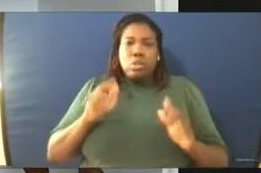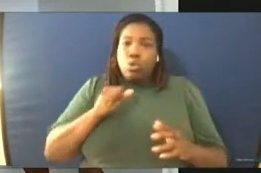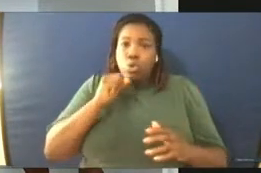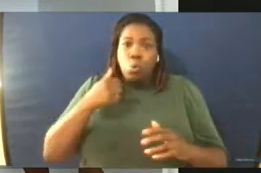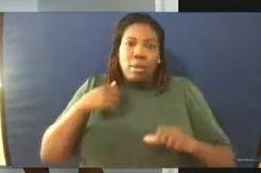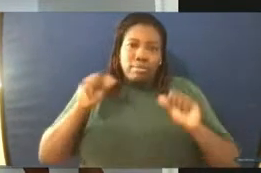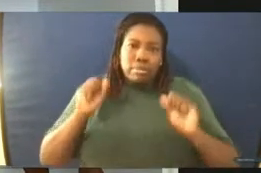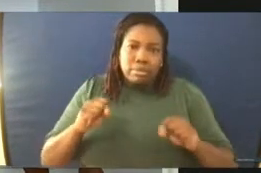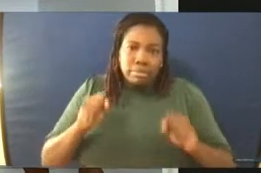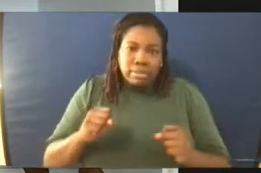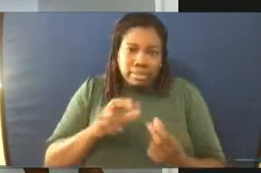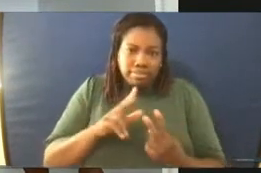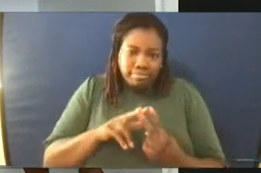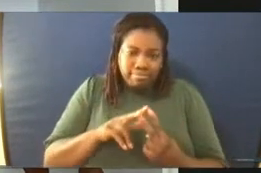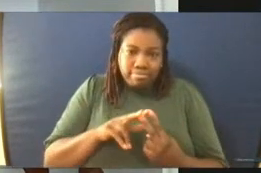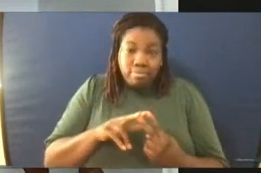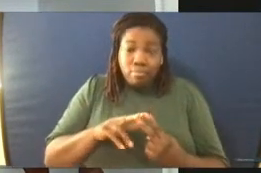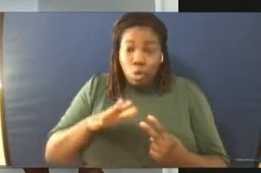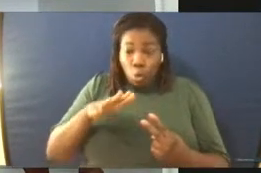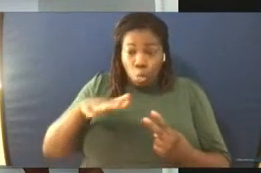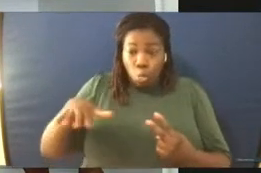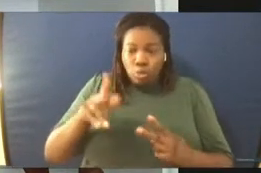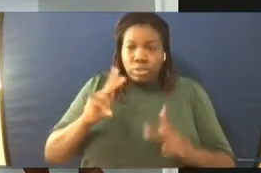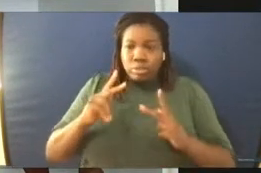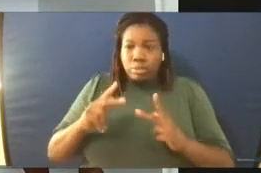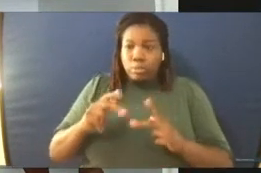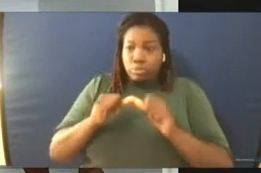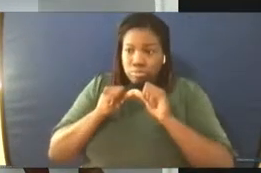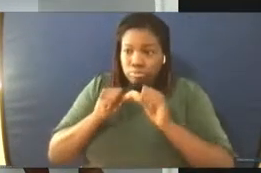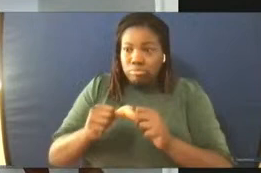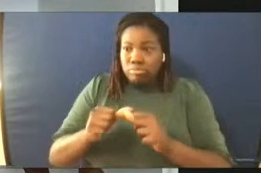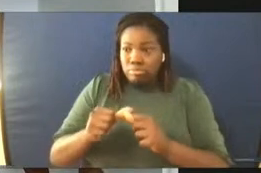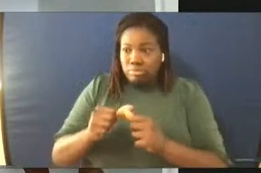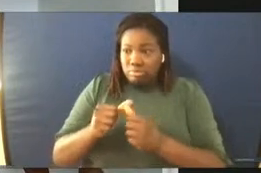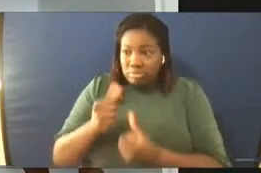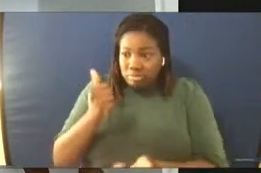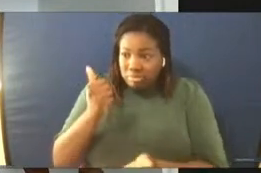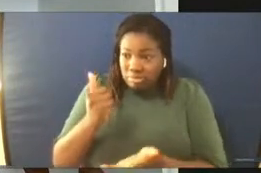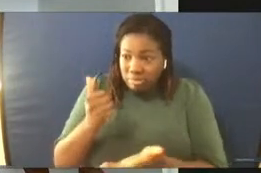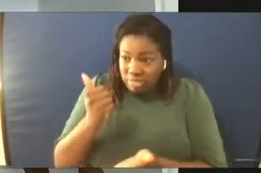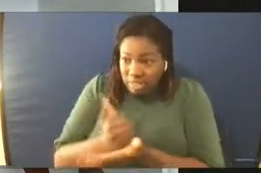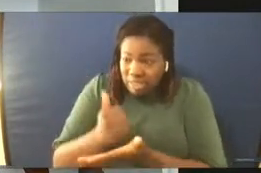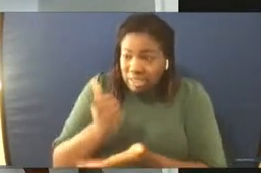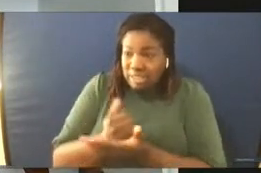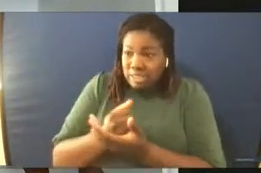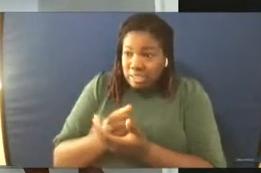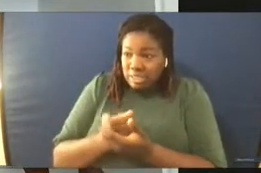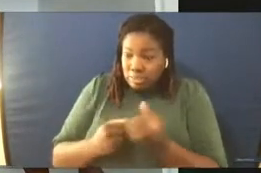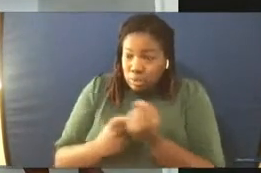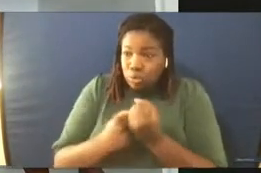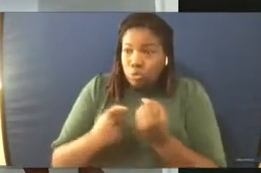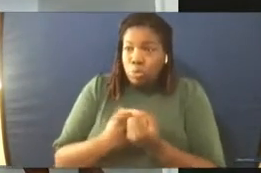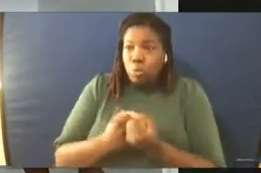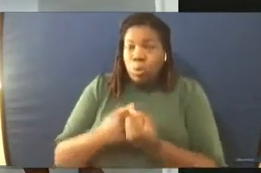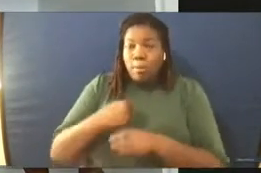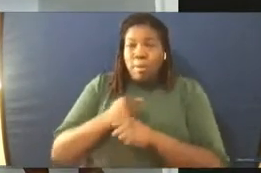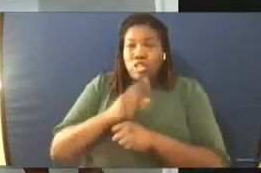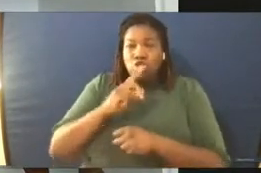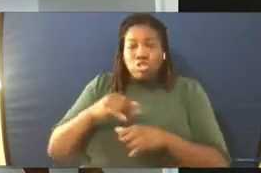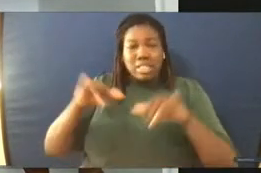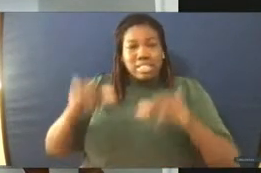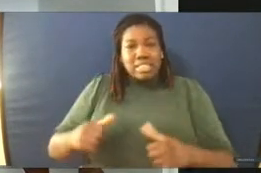important to keep those people alive. It's important to help protect their safety. And when I was commissioner, we